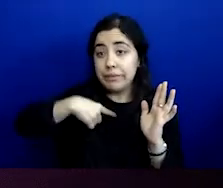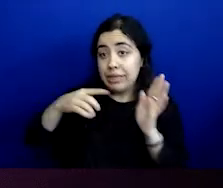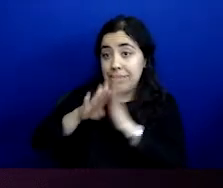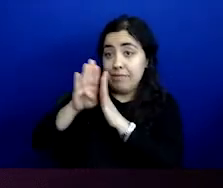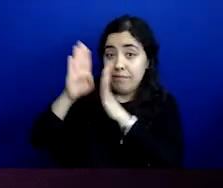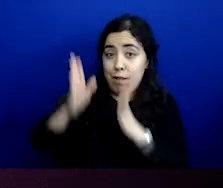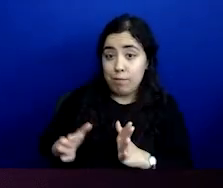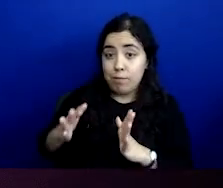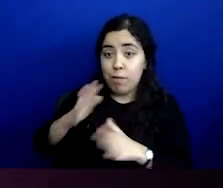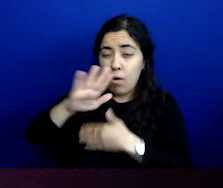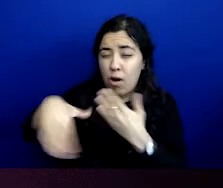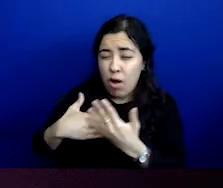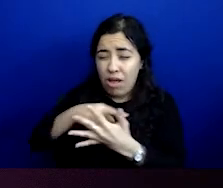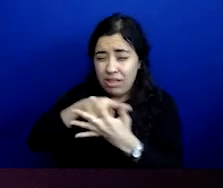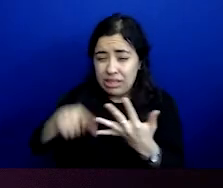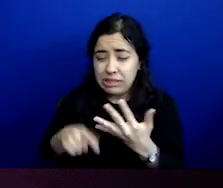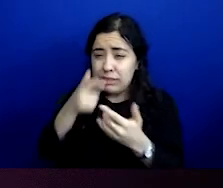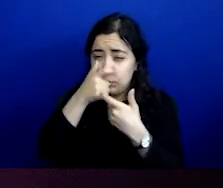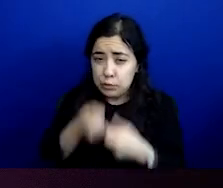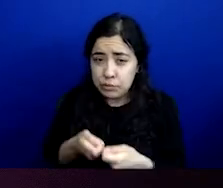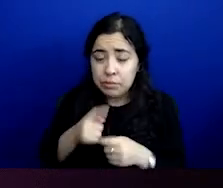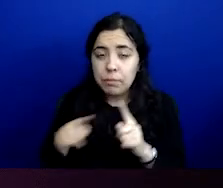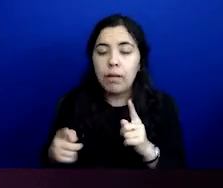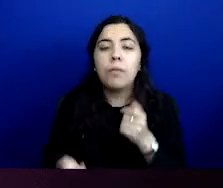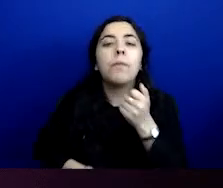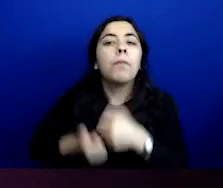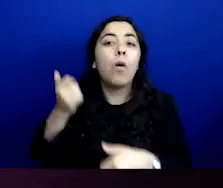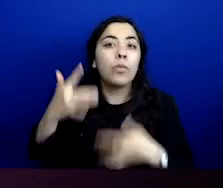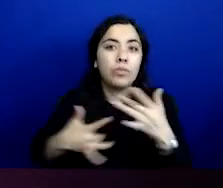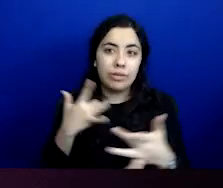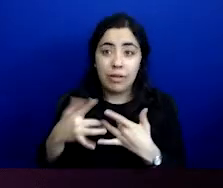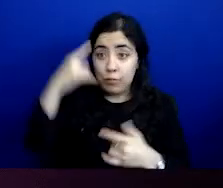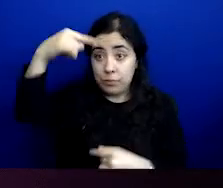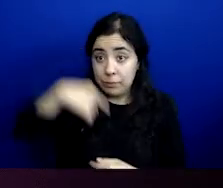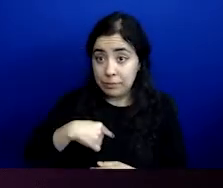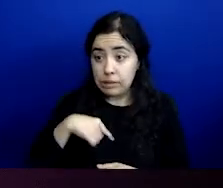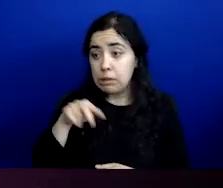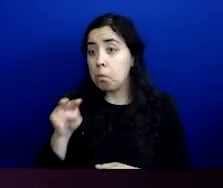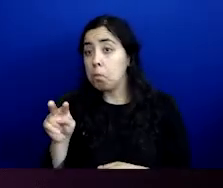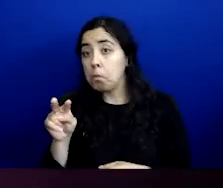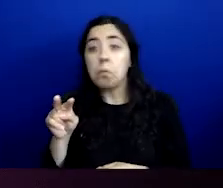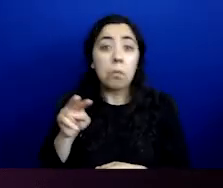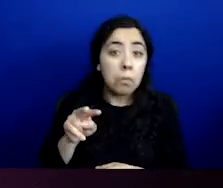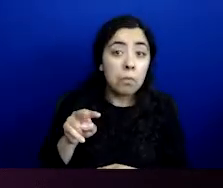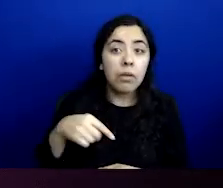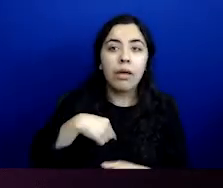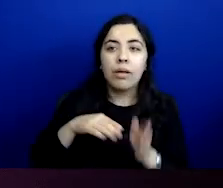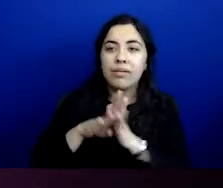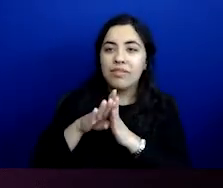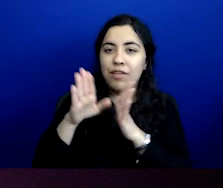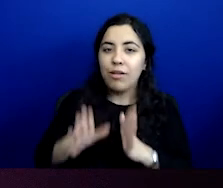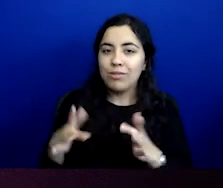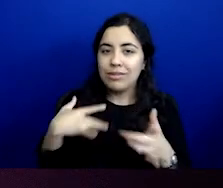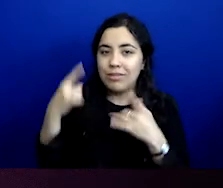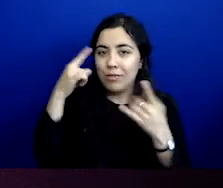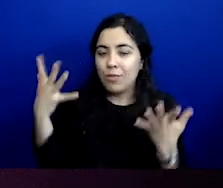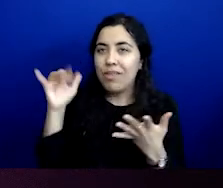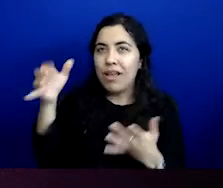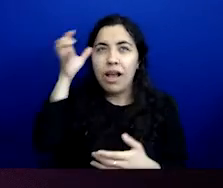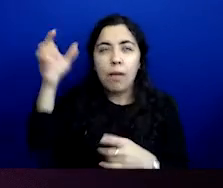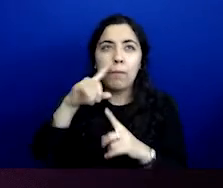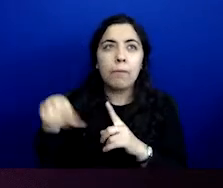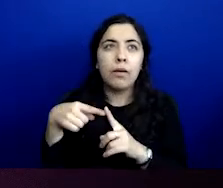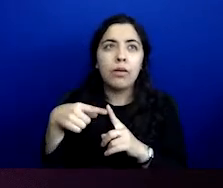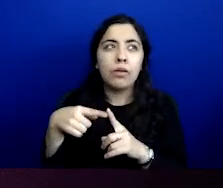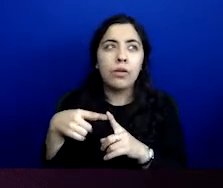developer, like all this stuff is really interesting, but I think the most exciting thing to me as a developer is kind of like this idea of